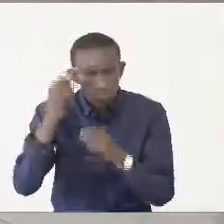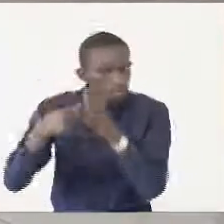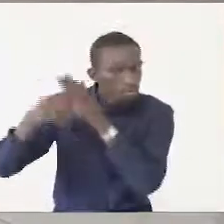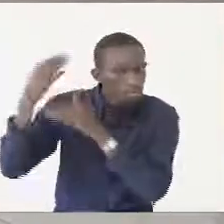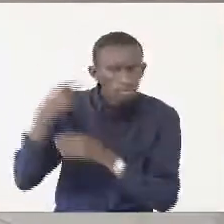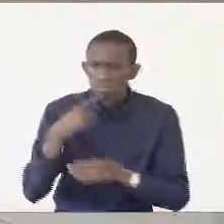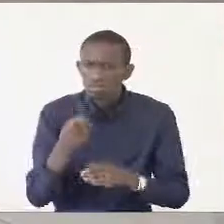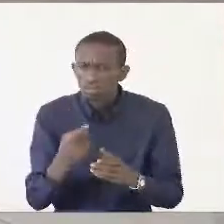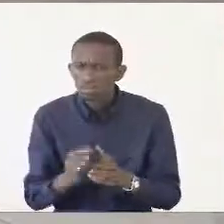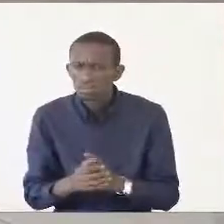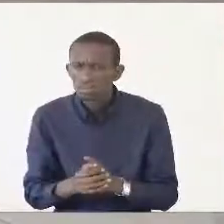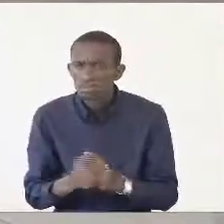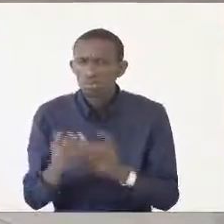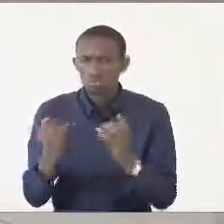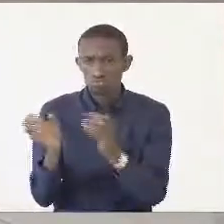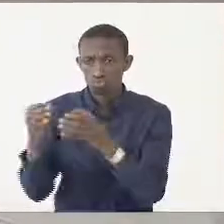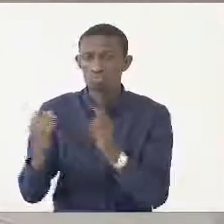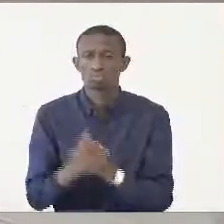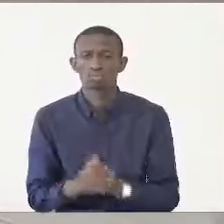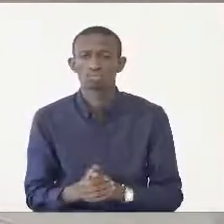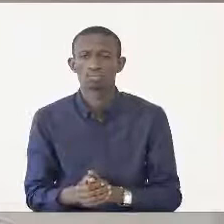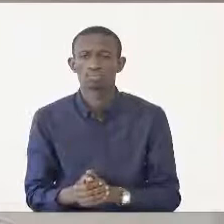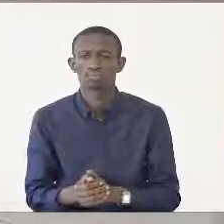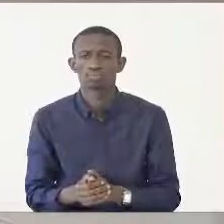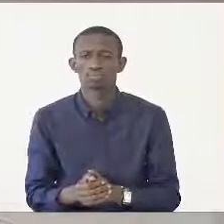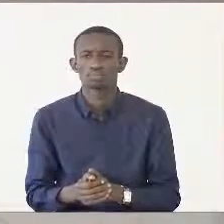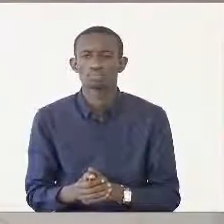We say we have a component of this